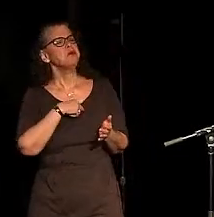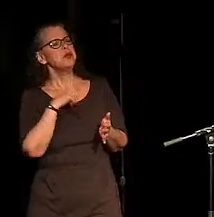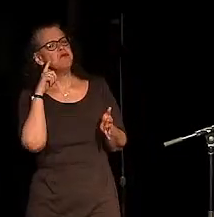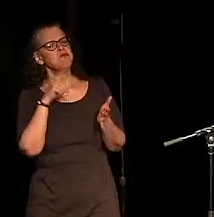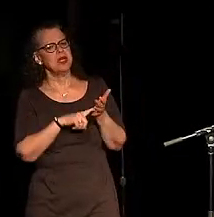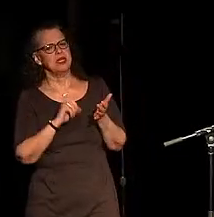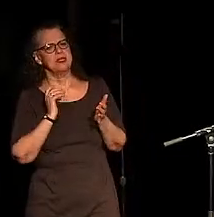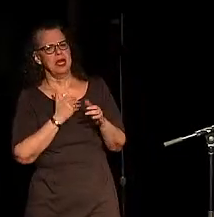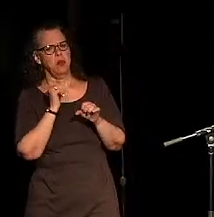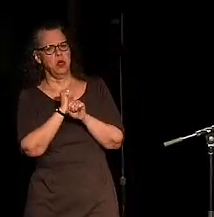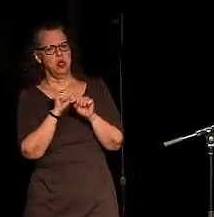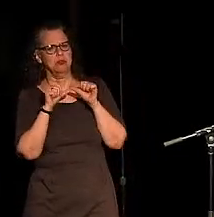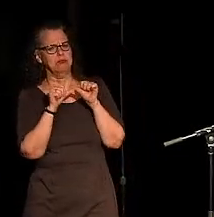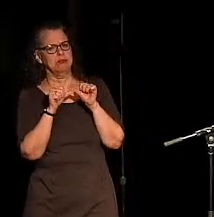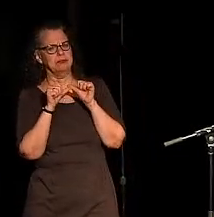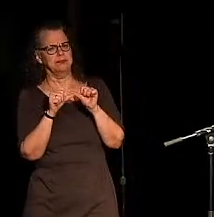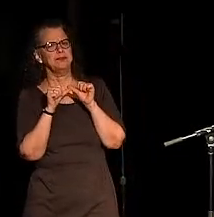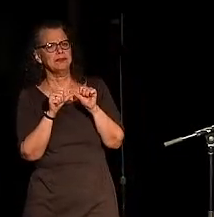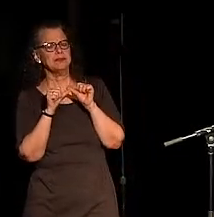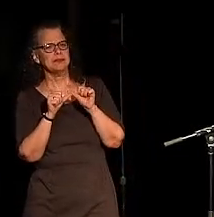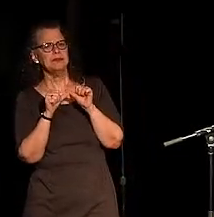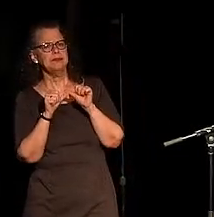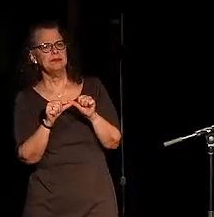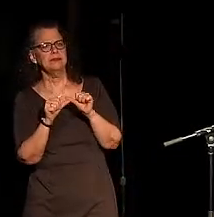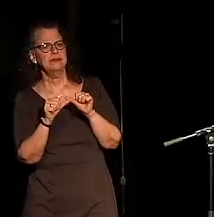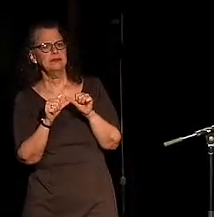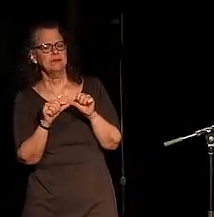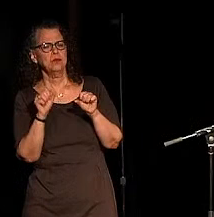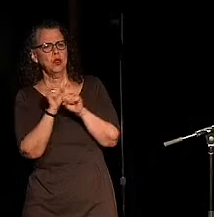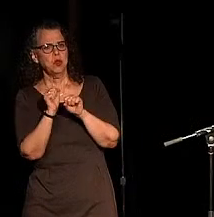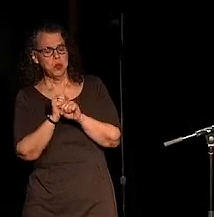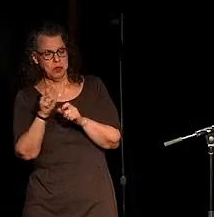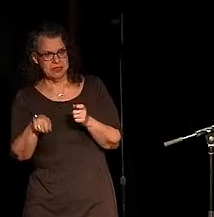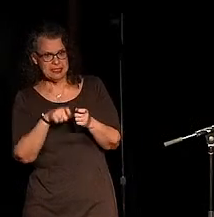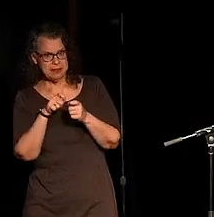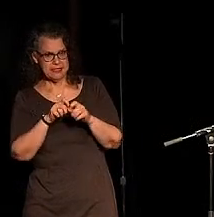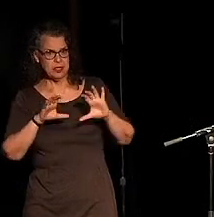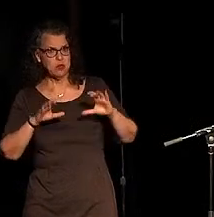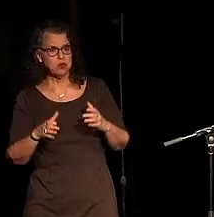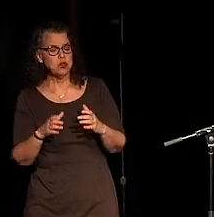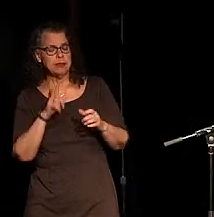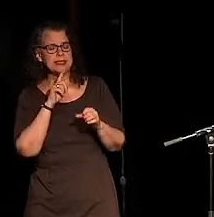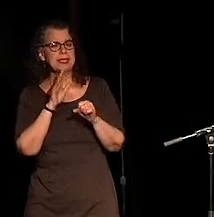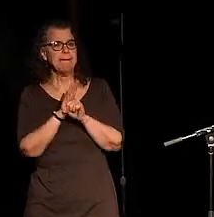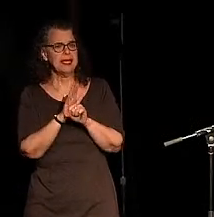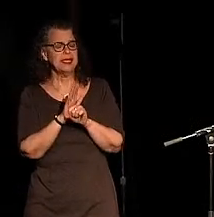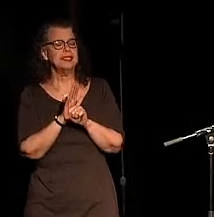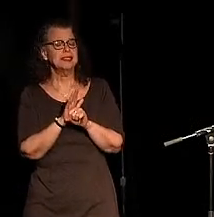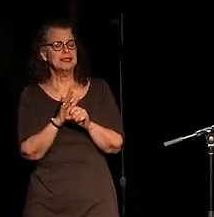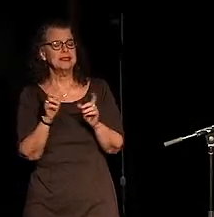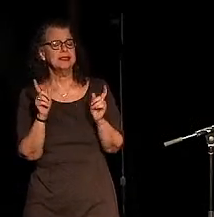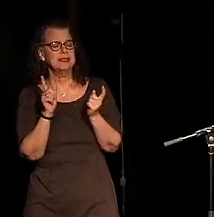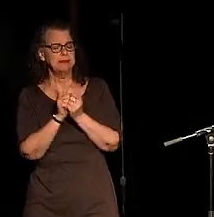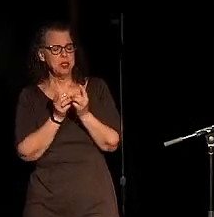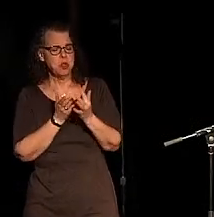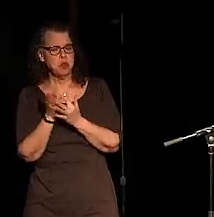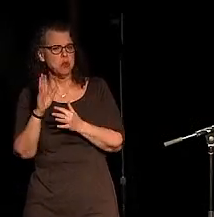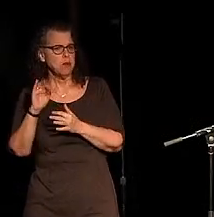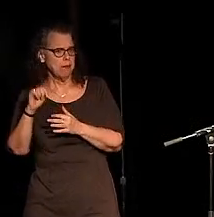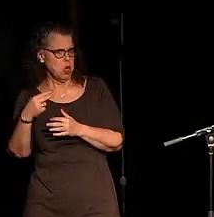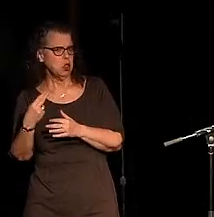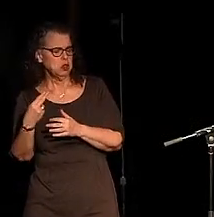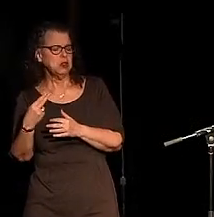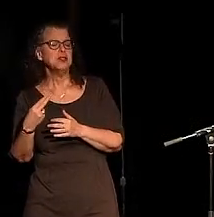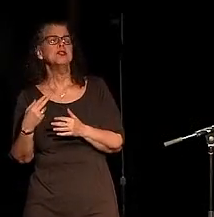work is ongoing. The work of this particular group that is committed through March is develop a set